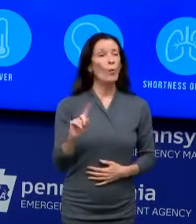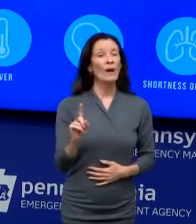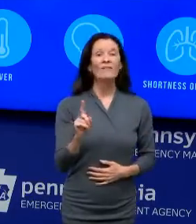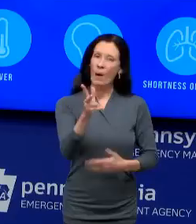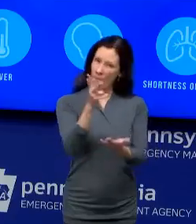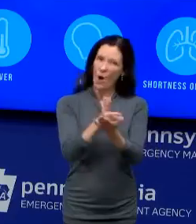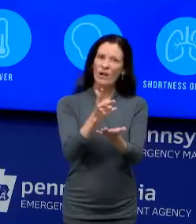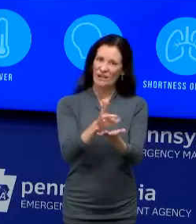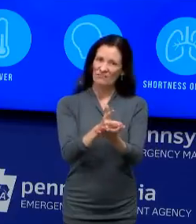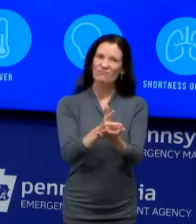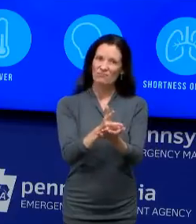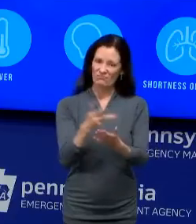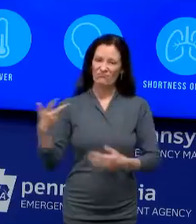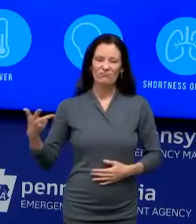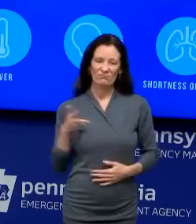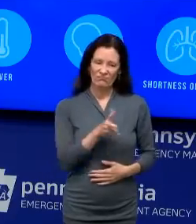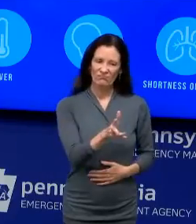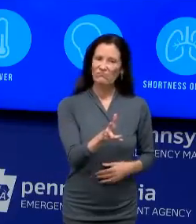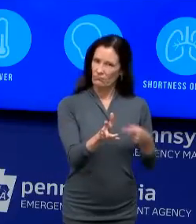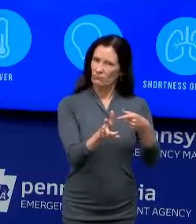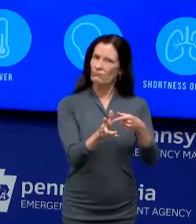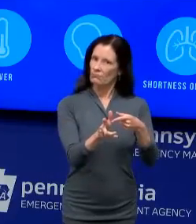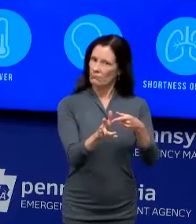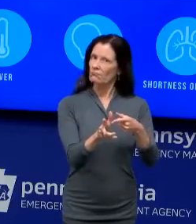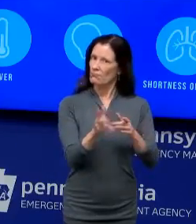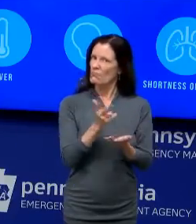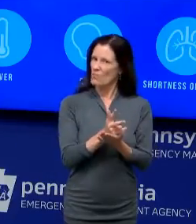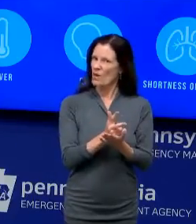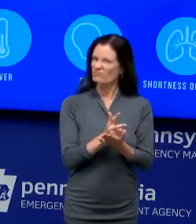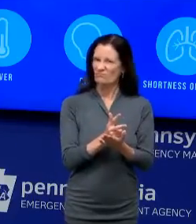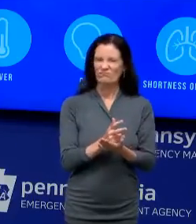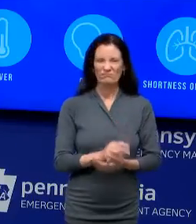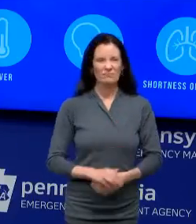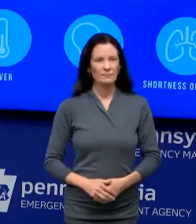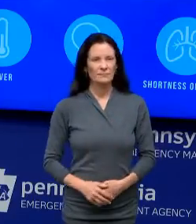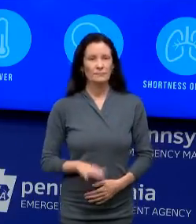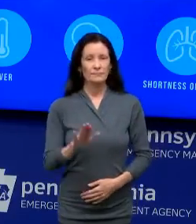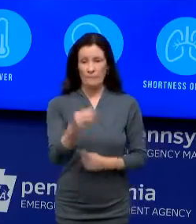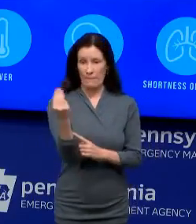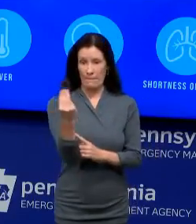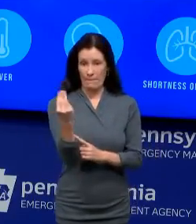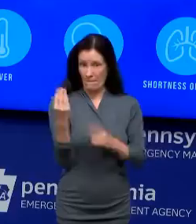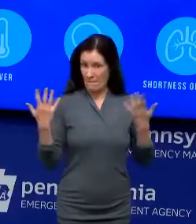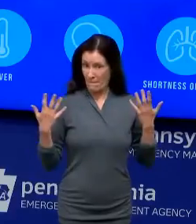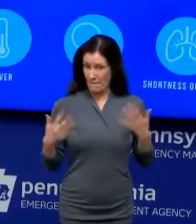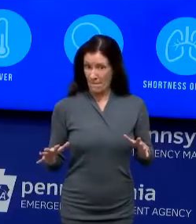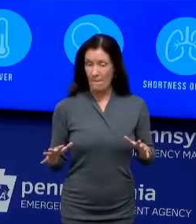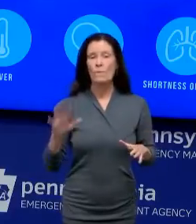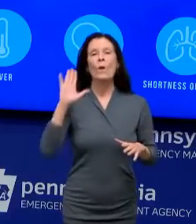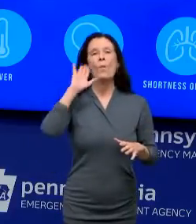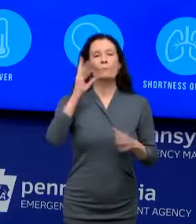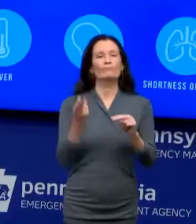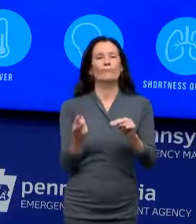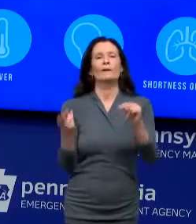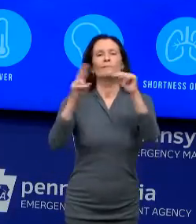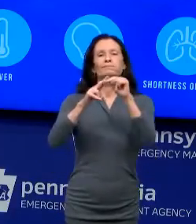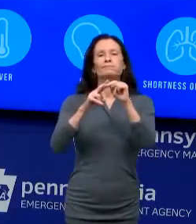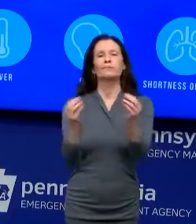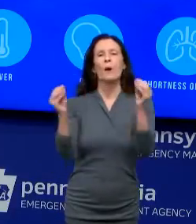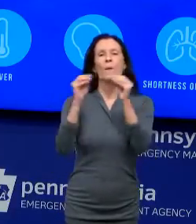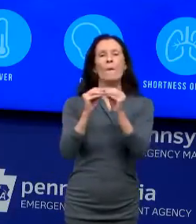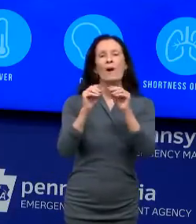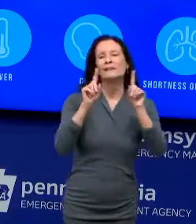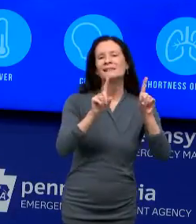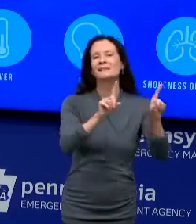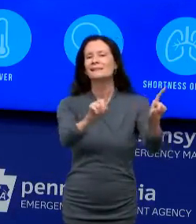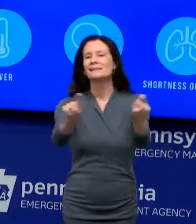After Monday, we will expand testing to first responders and healthcare workers who live or work in Northeast